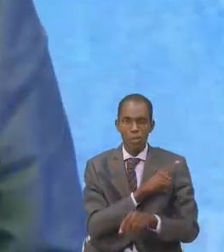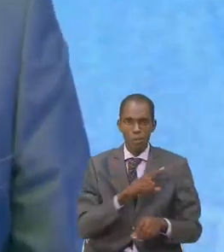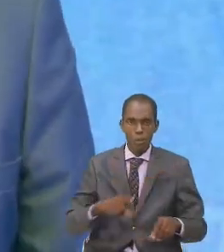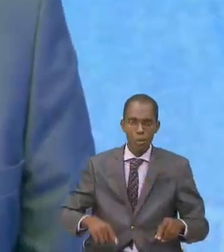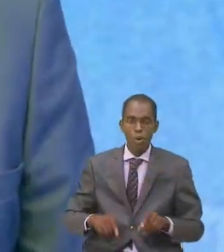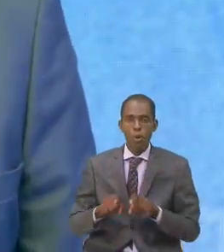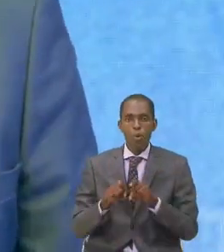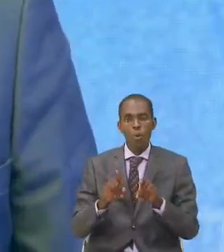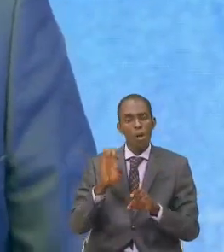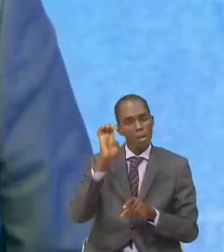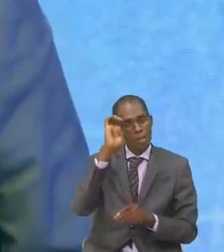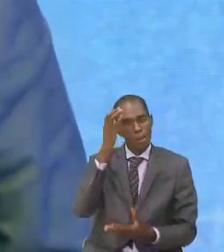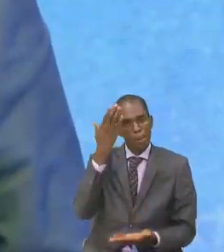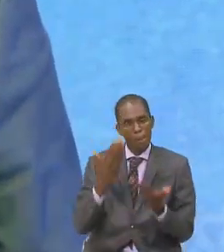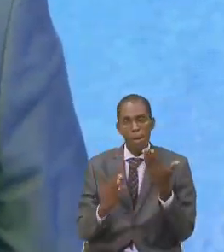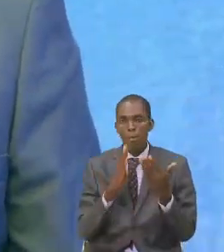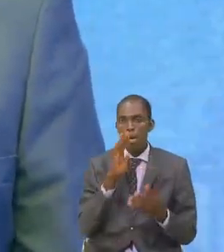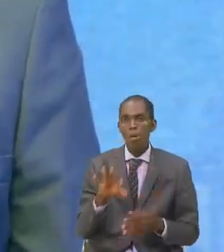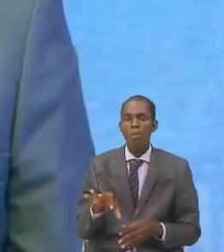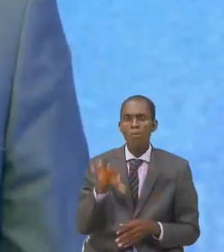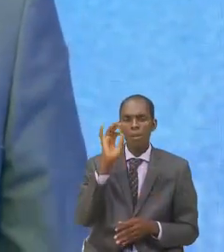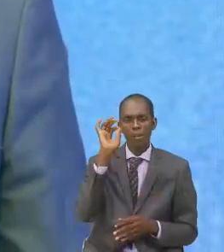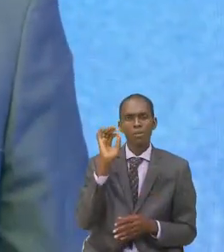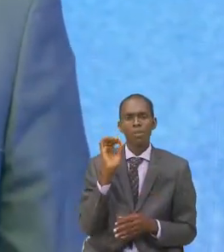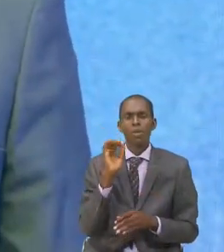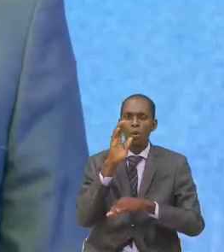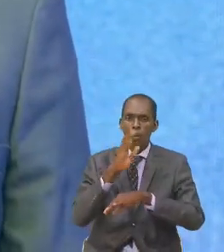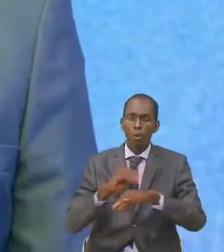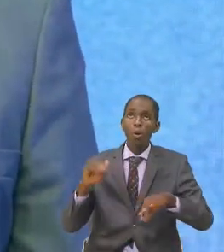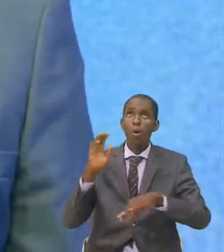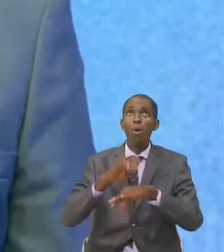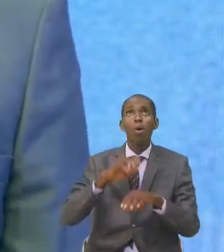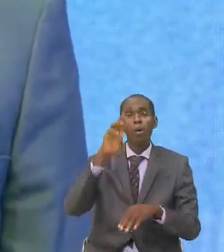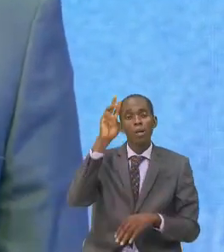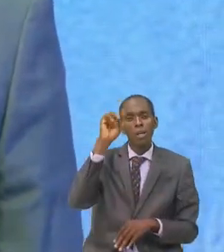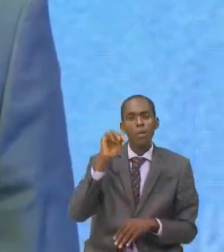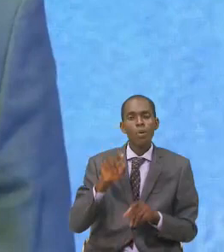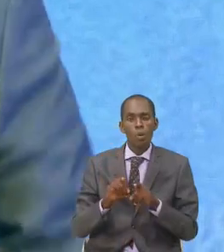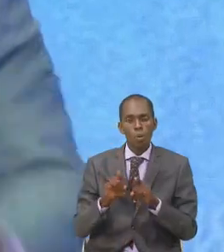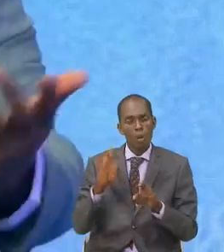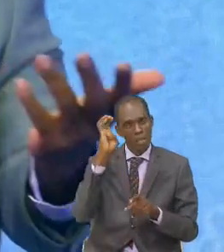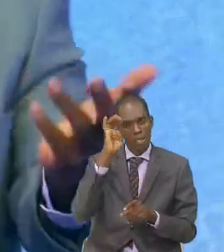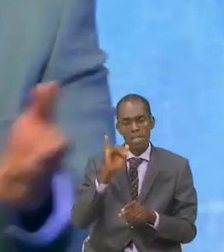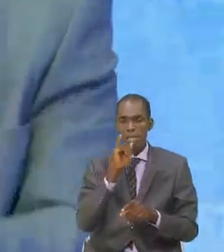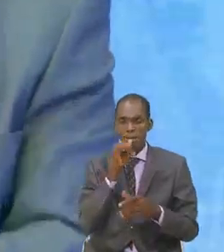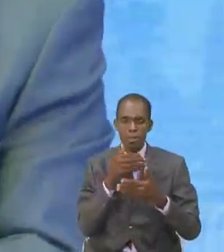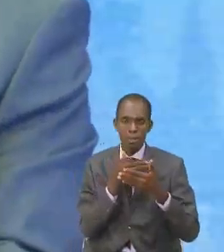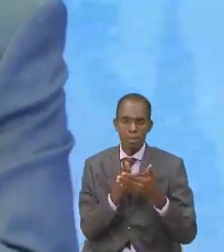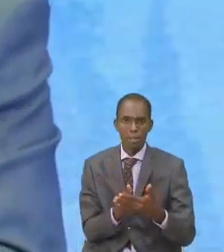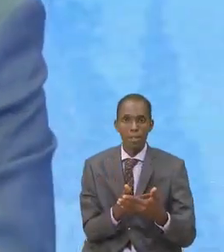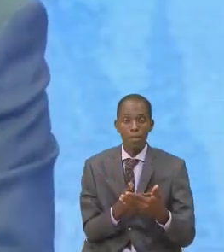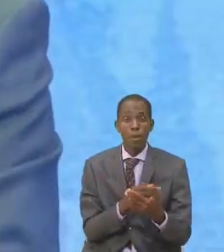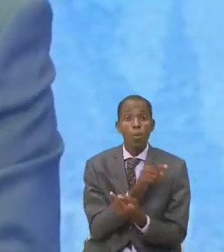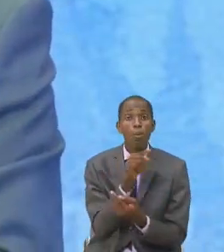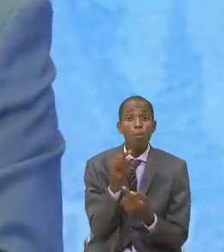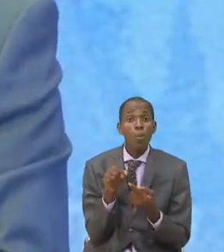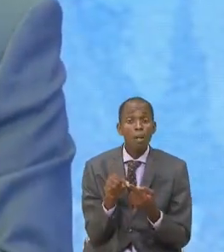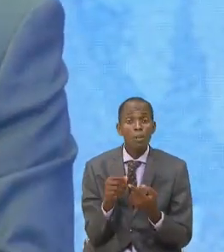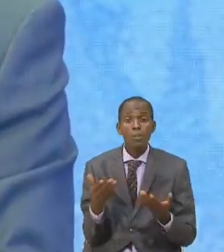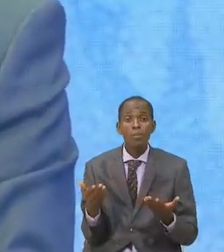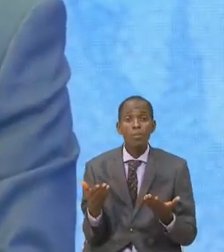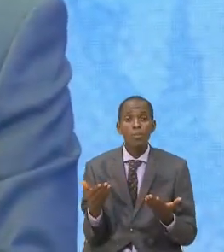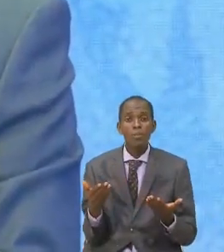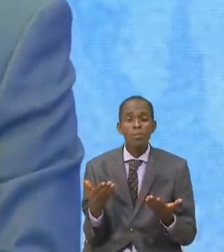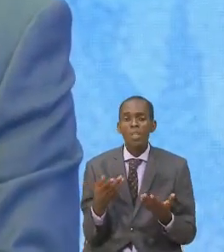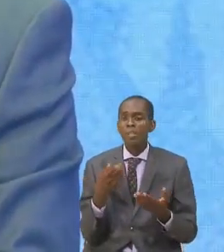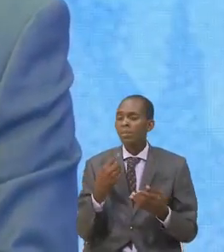You seek ye the Lord while he may be found. Call ye upon him